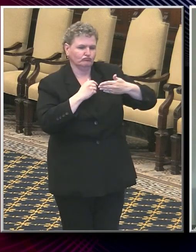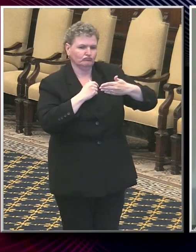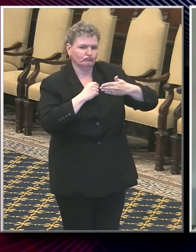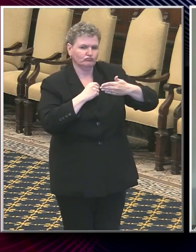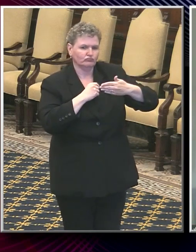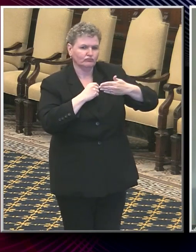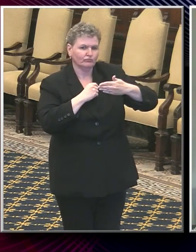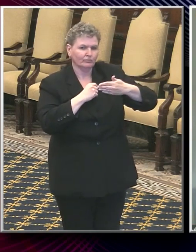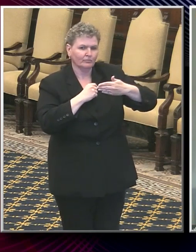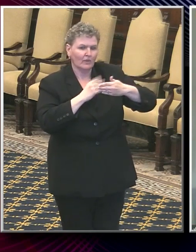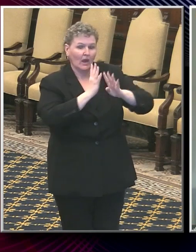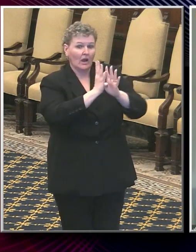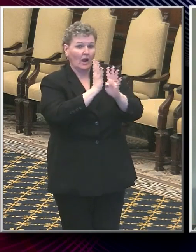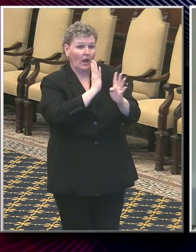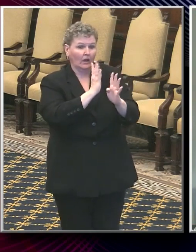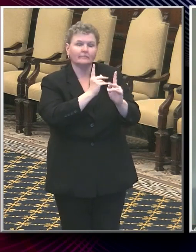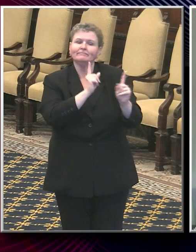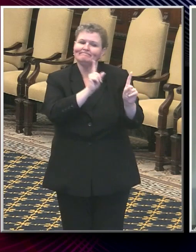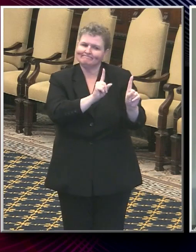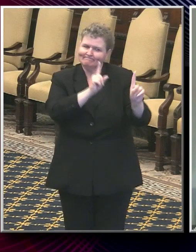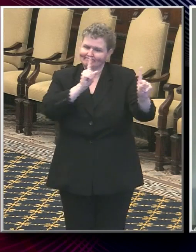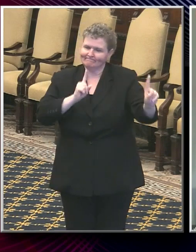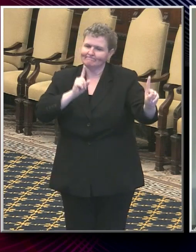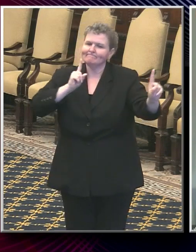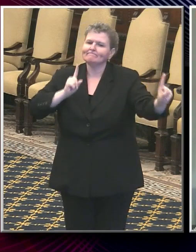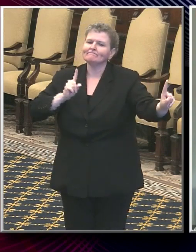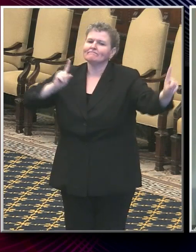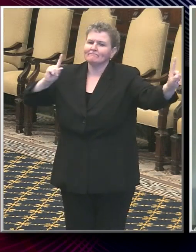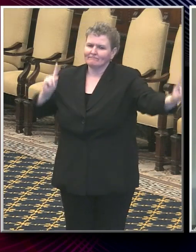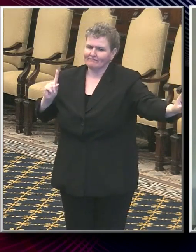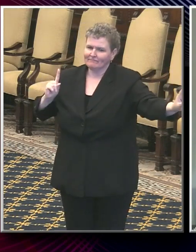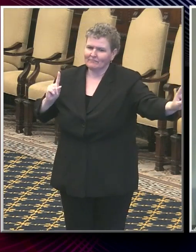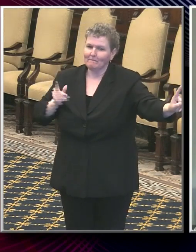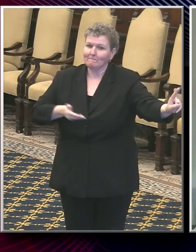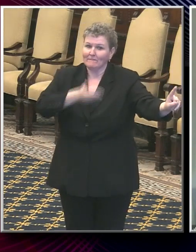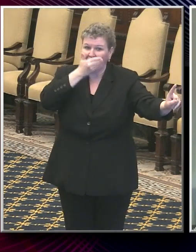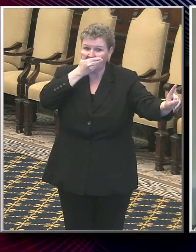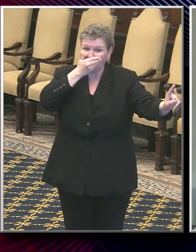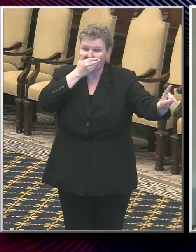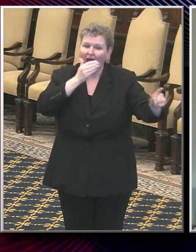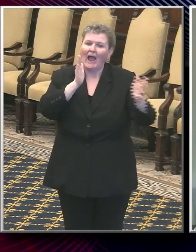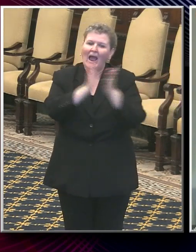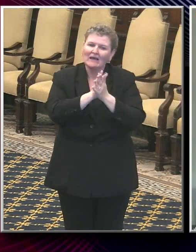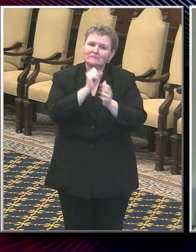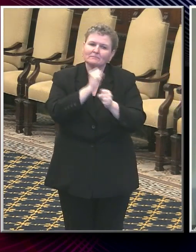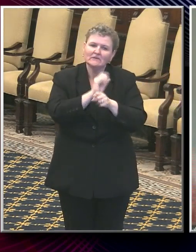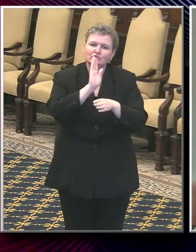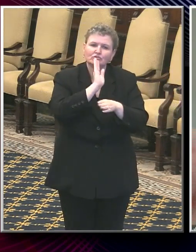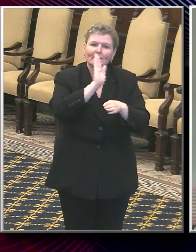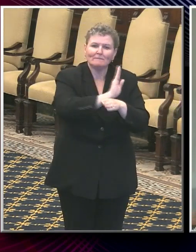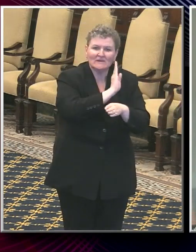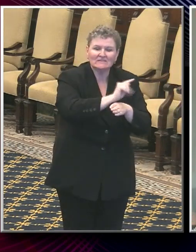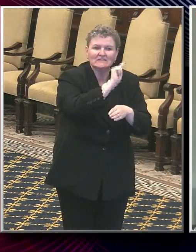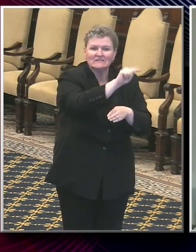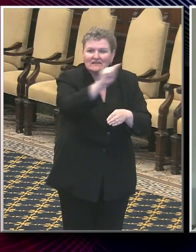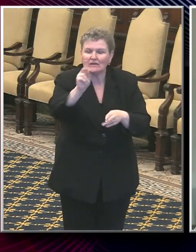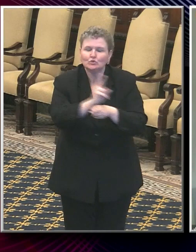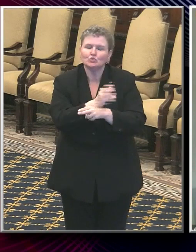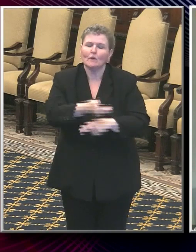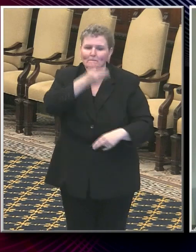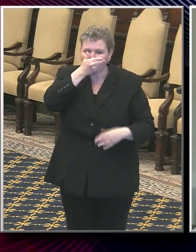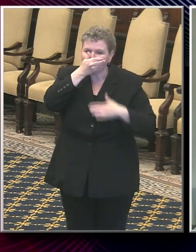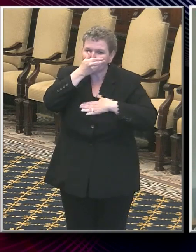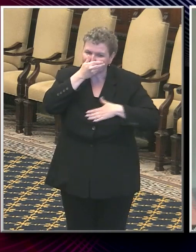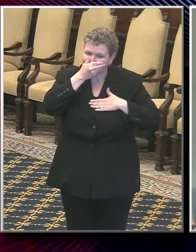customers. And we're going to be asking businesses to enforce use of masks. If you've ever been to a beach town, you see a sign that say no shirt, no shoes, no